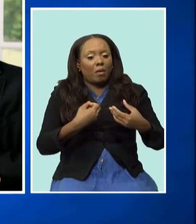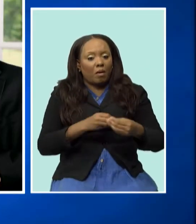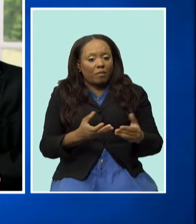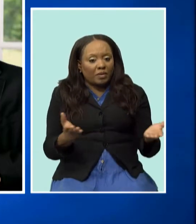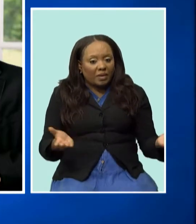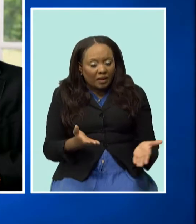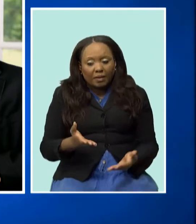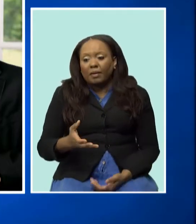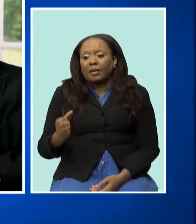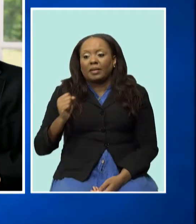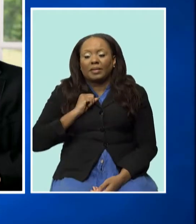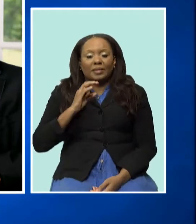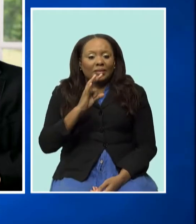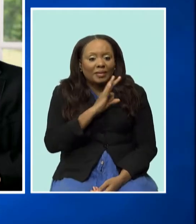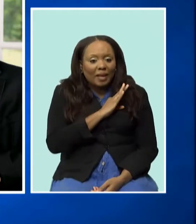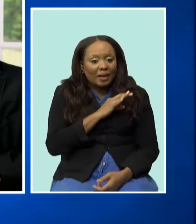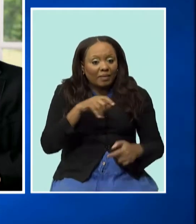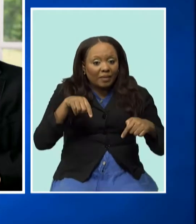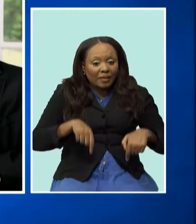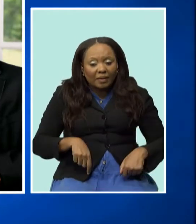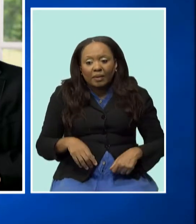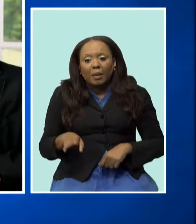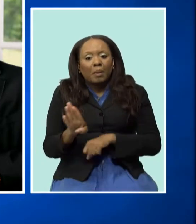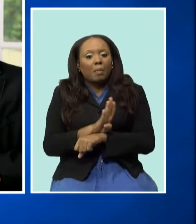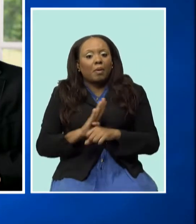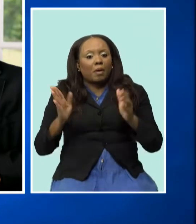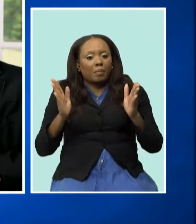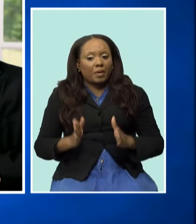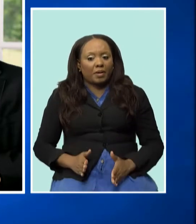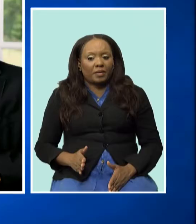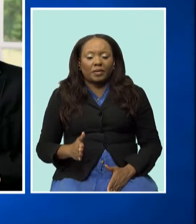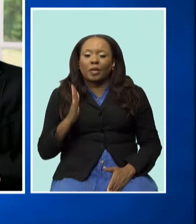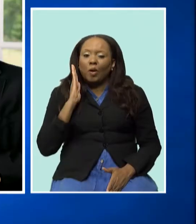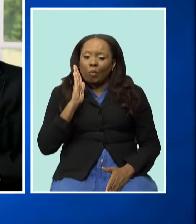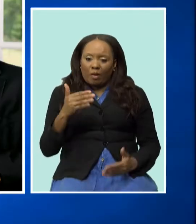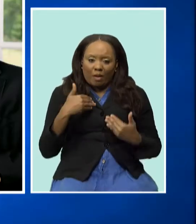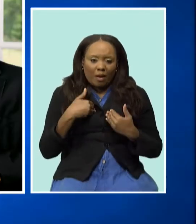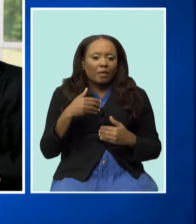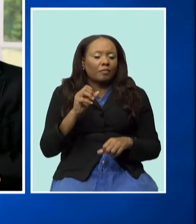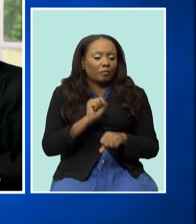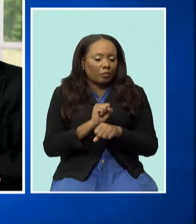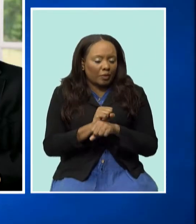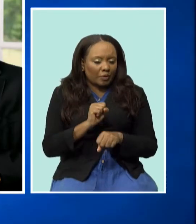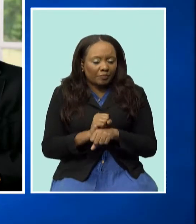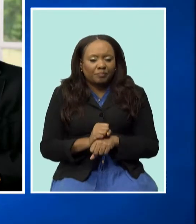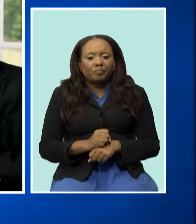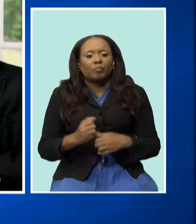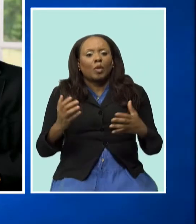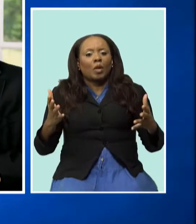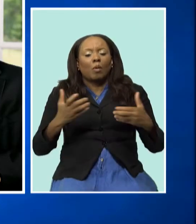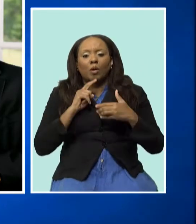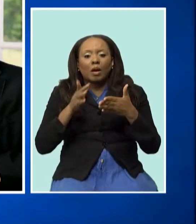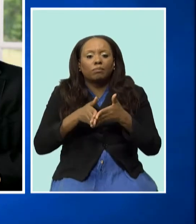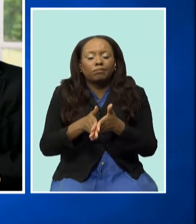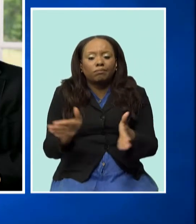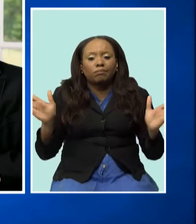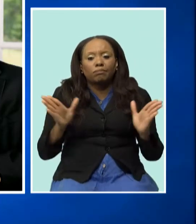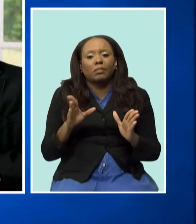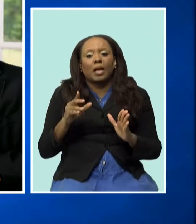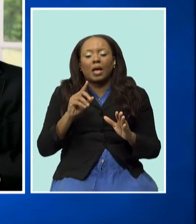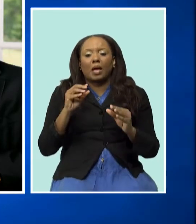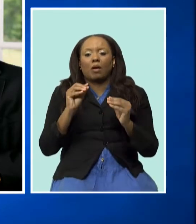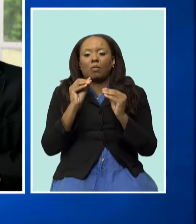staffed and maintained by Barbadians. This aligns with our strategy to expand our reach in the Latin American